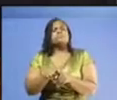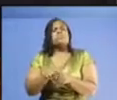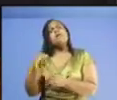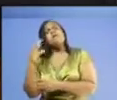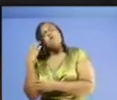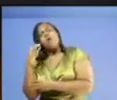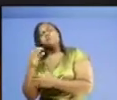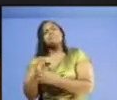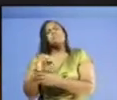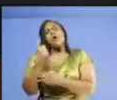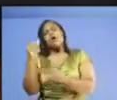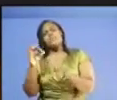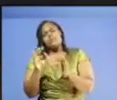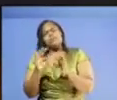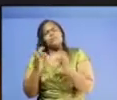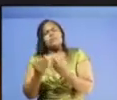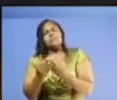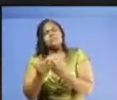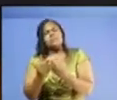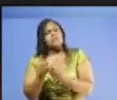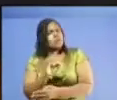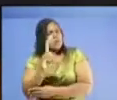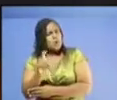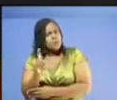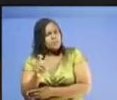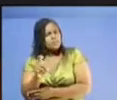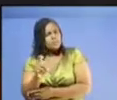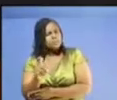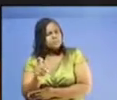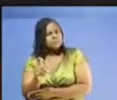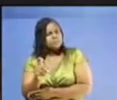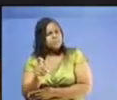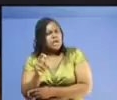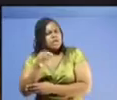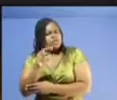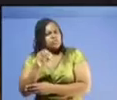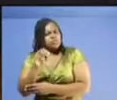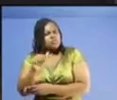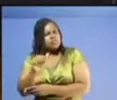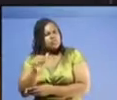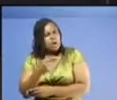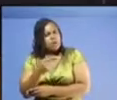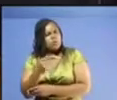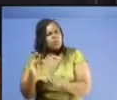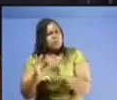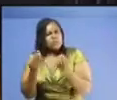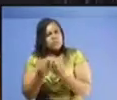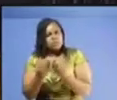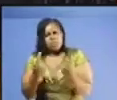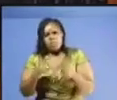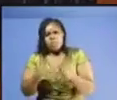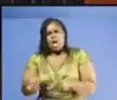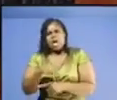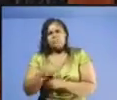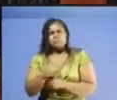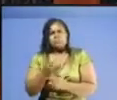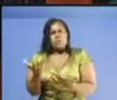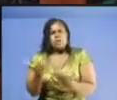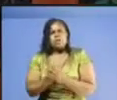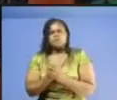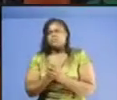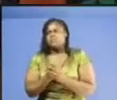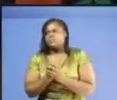The question is, what happened to the rest of Noah's family? What happened to the